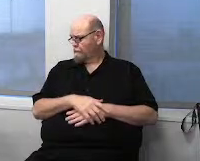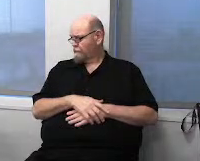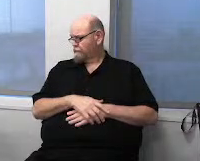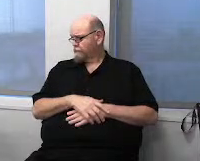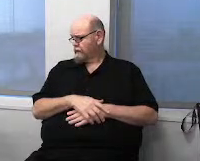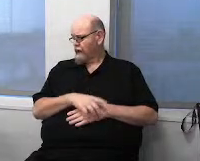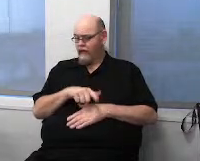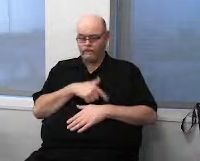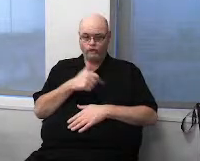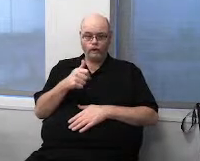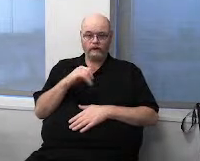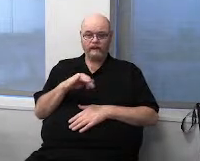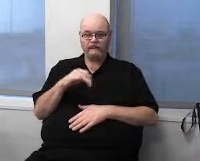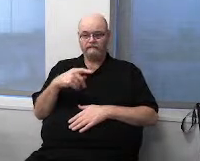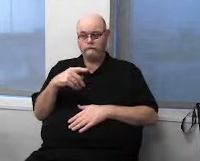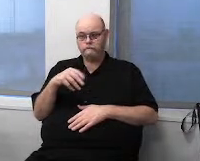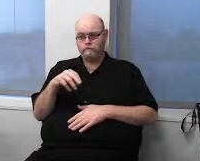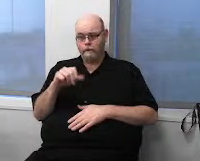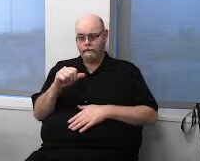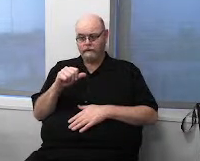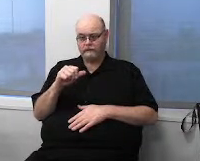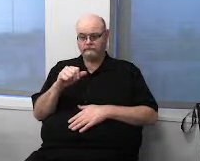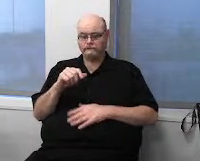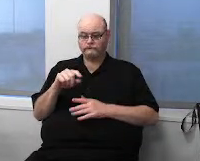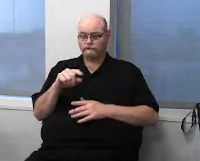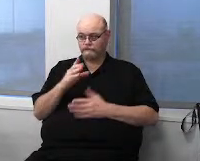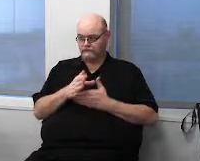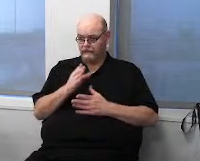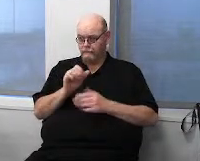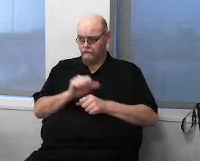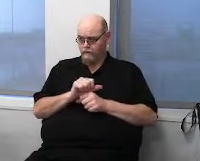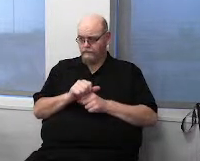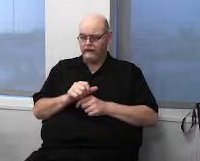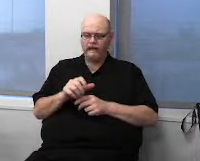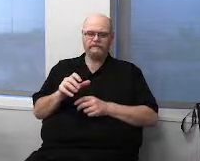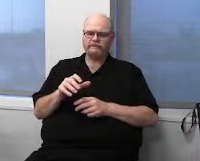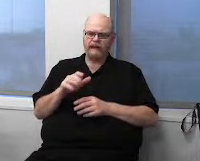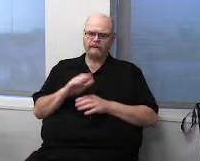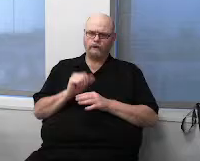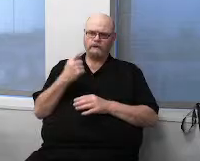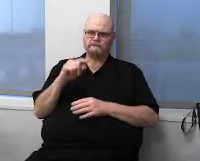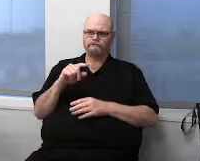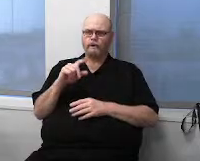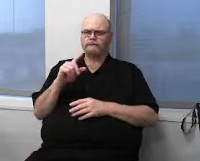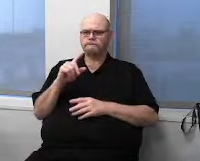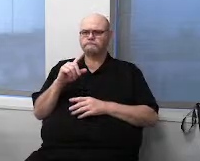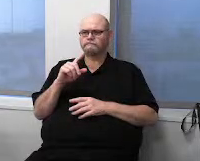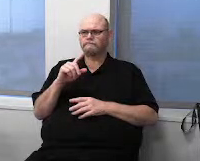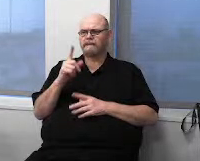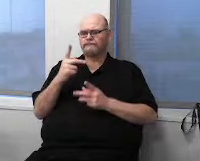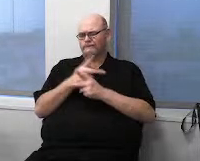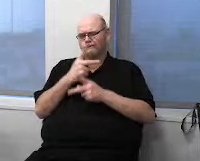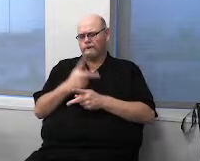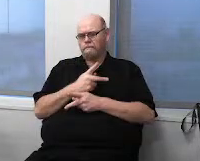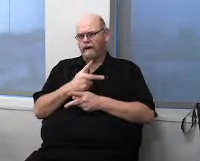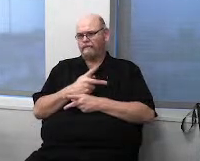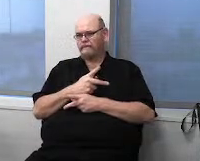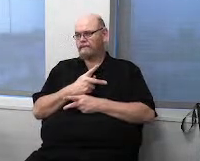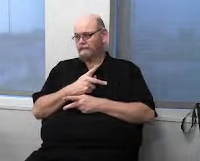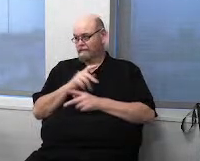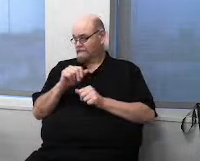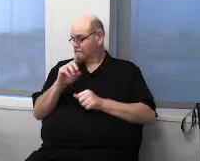yep. And perhaps even longer if PREPA stopped work on the project before 2021. Objection calls for speculation.